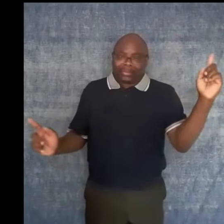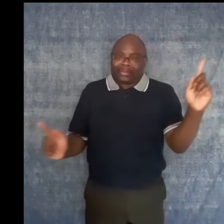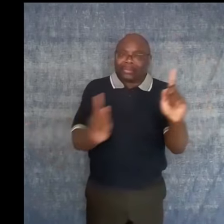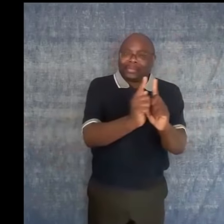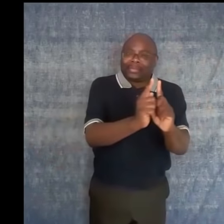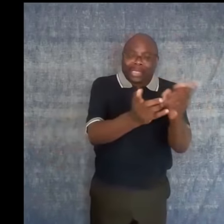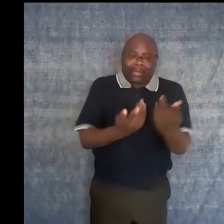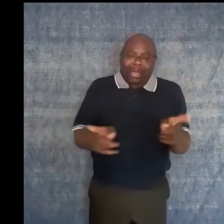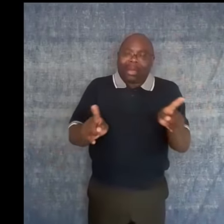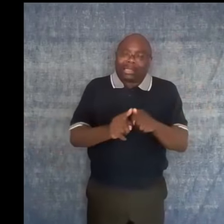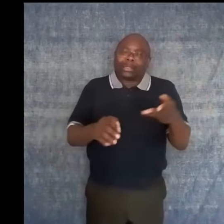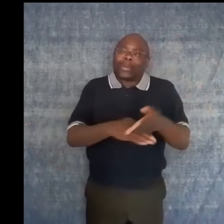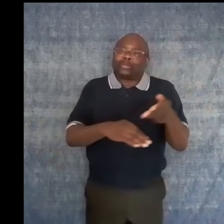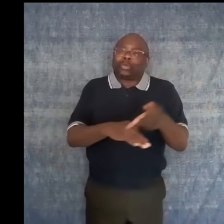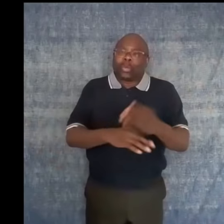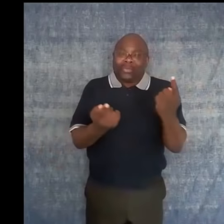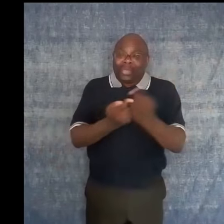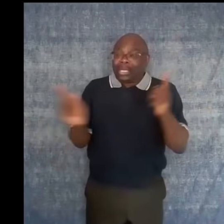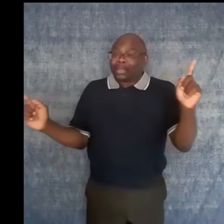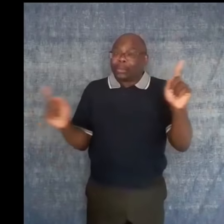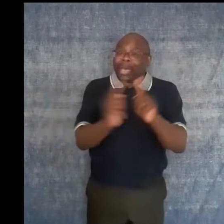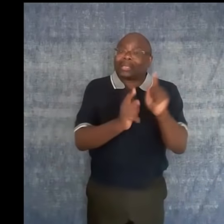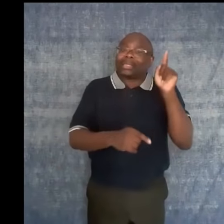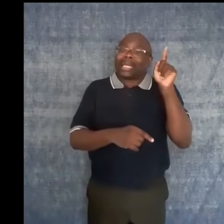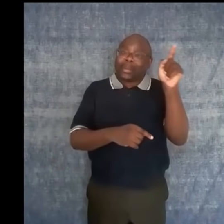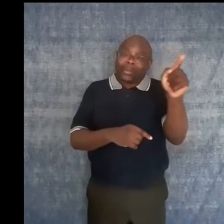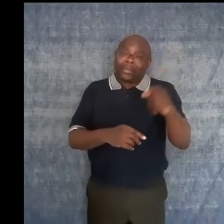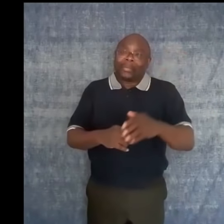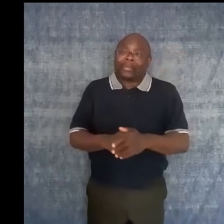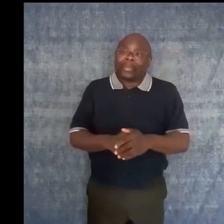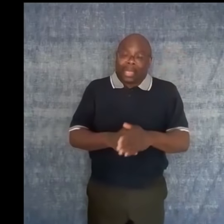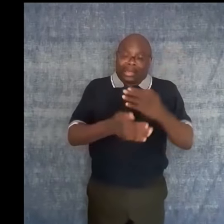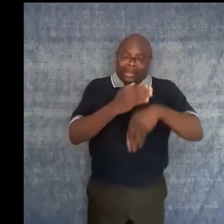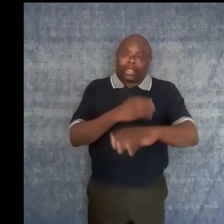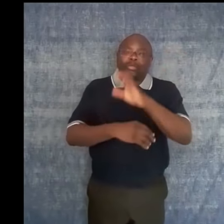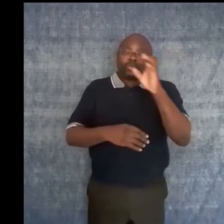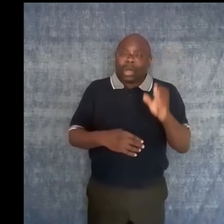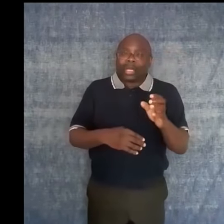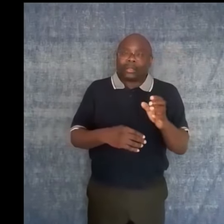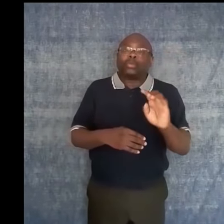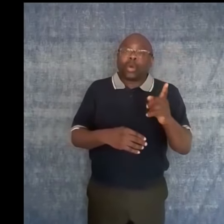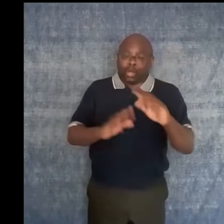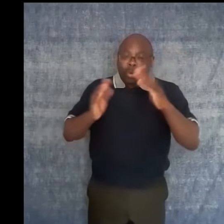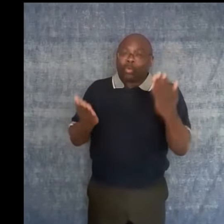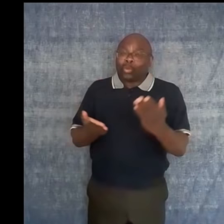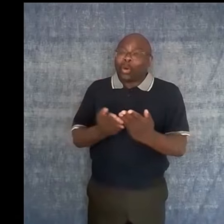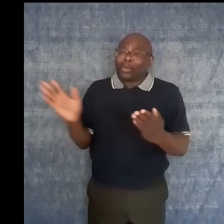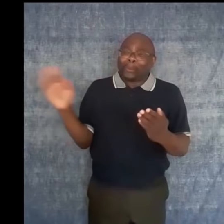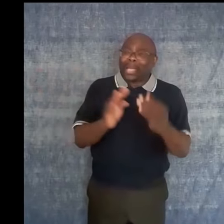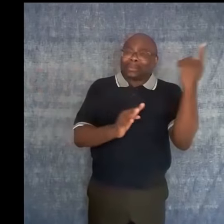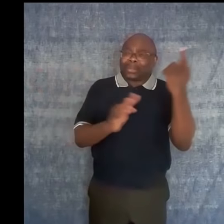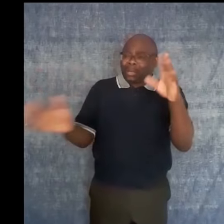himself and gave us the ministry of reconciliation. That is, in Christ, God was reconciling the world to